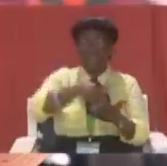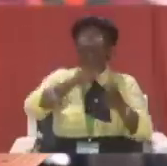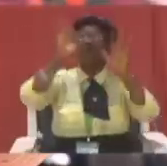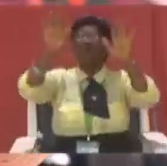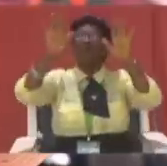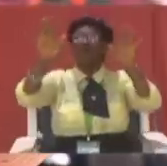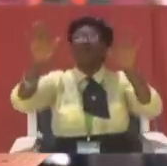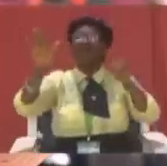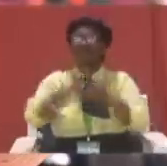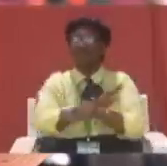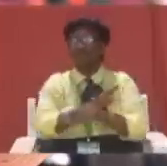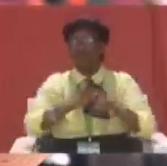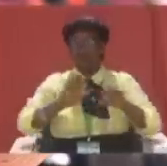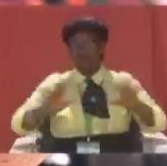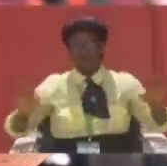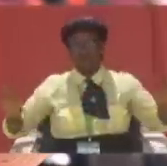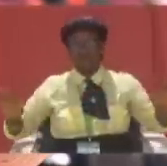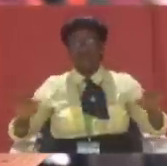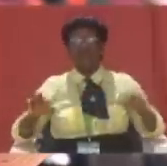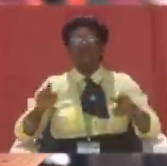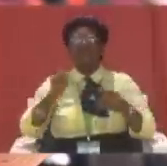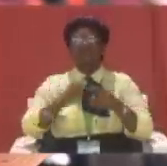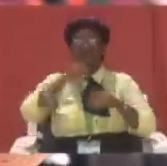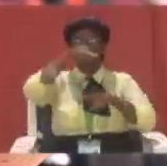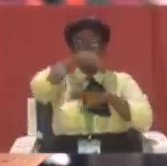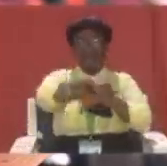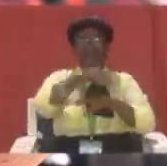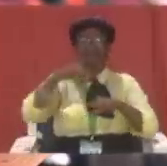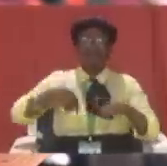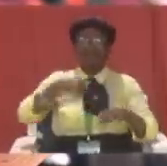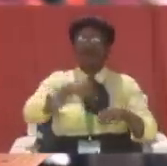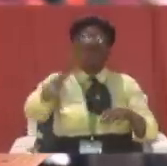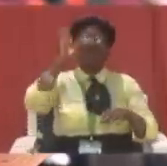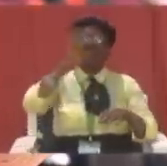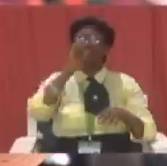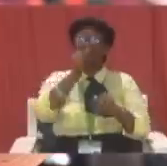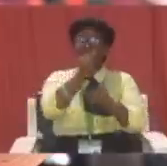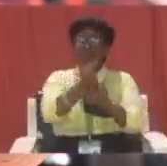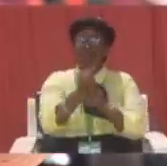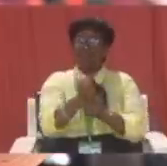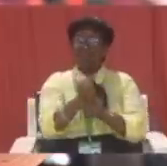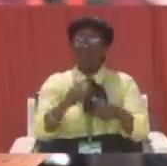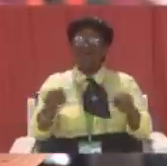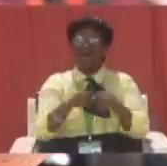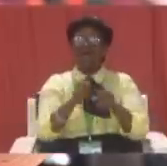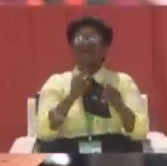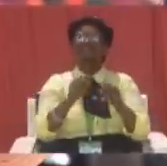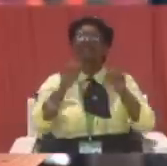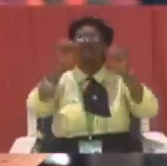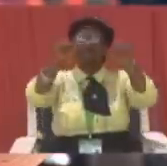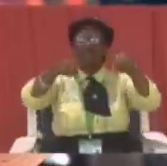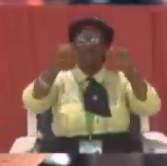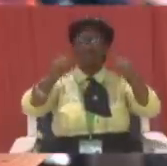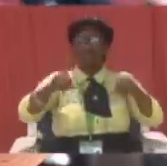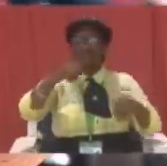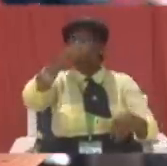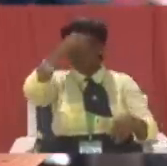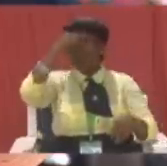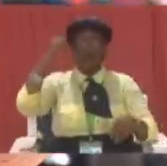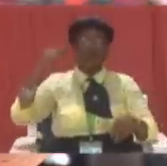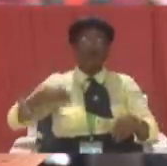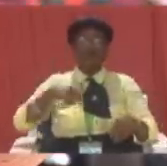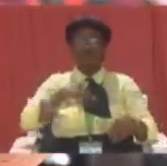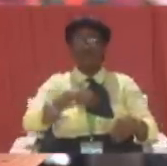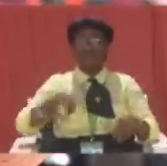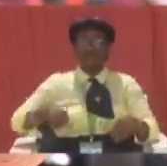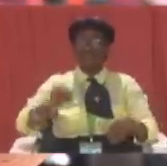Tonight will be as brief as possible because we still have